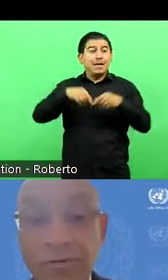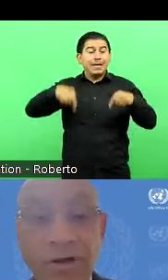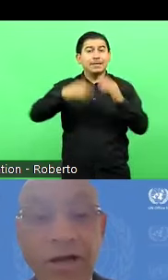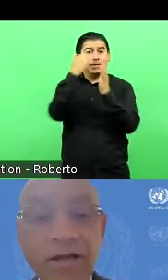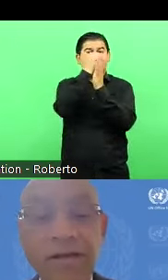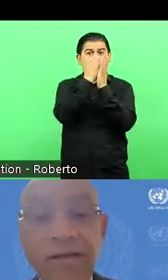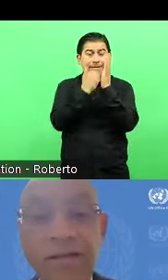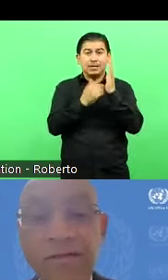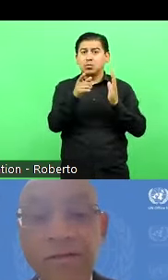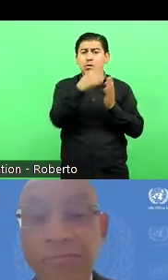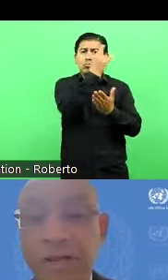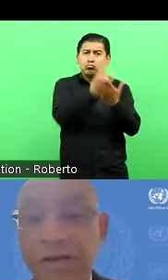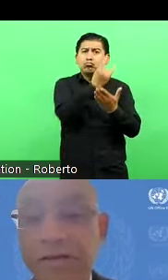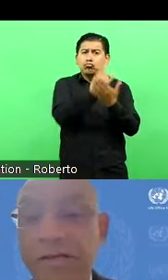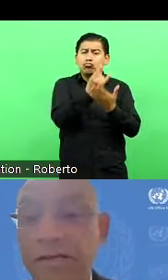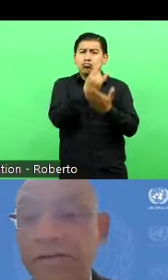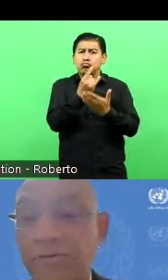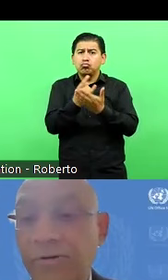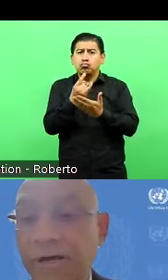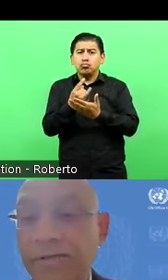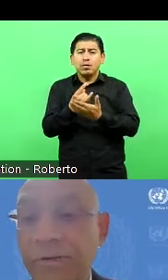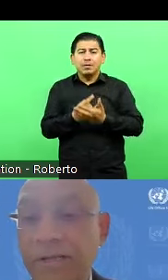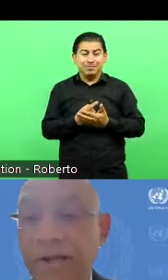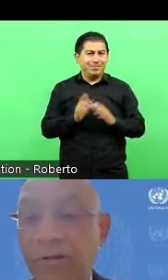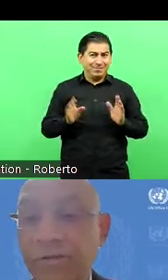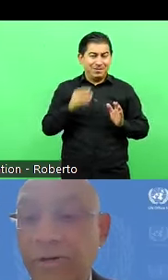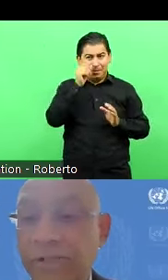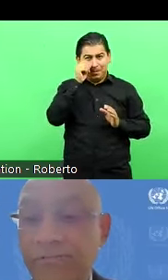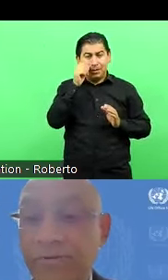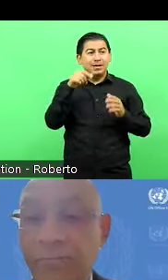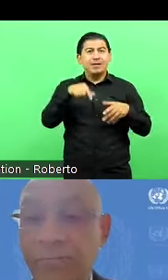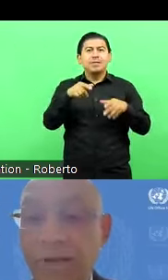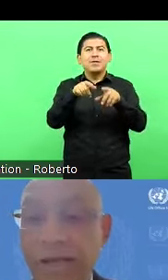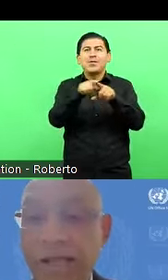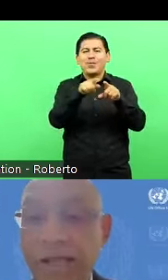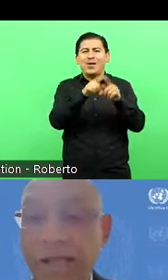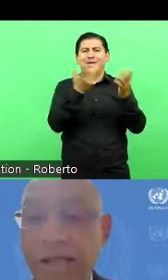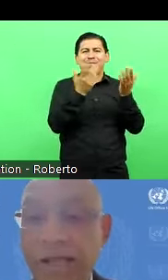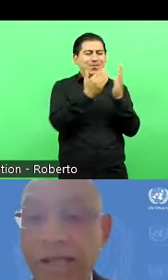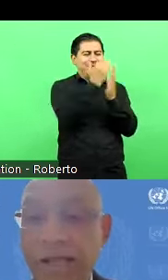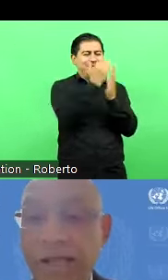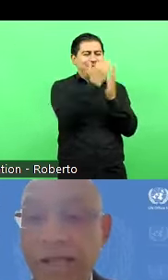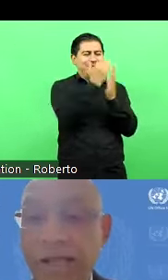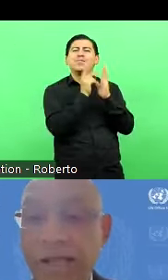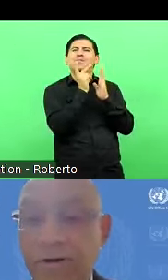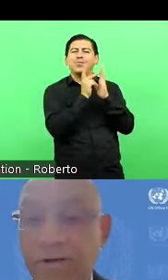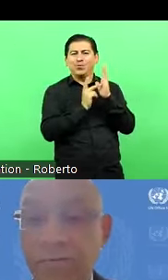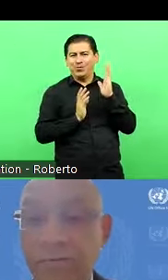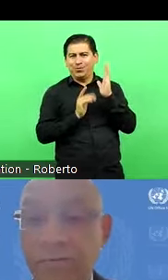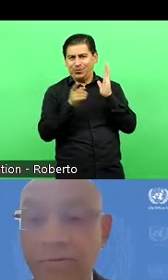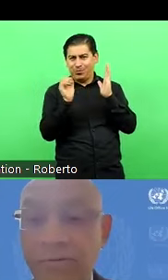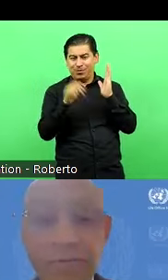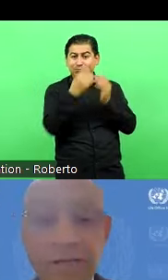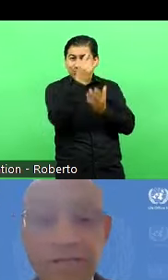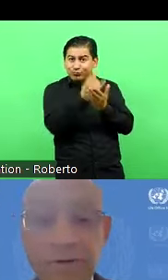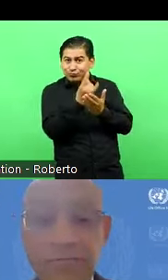the scorecard. There is the preliminary and the detailed scorecards, but there are also others for public health, for food, for climate, for early